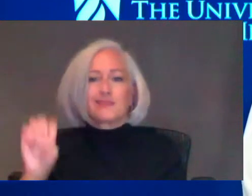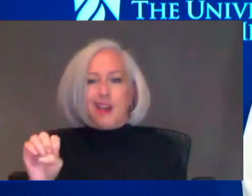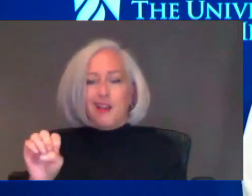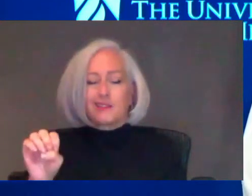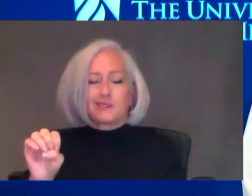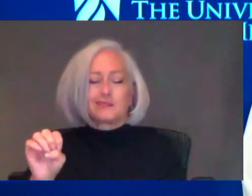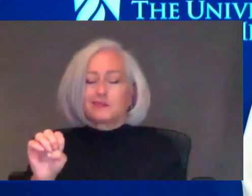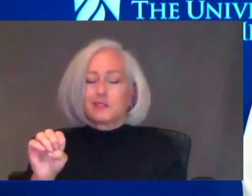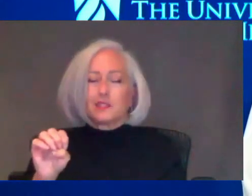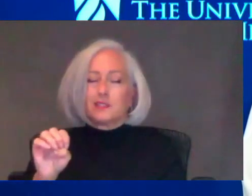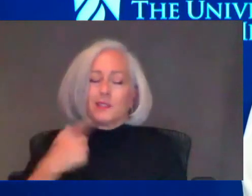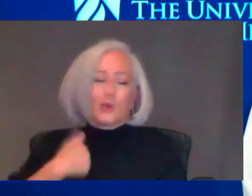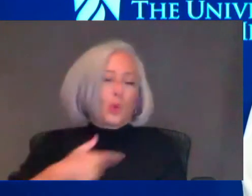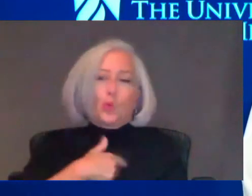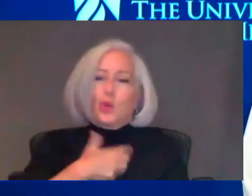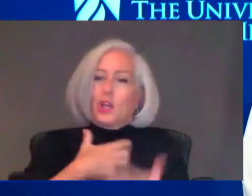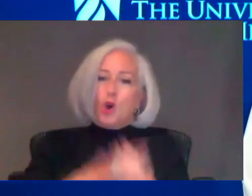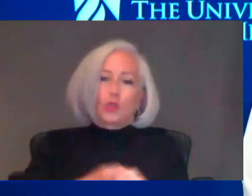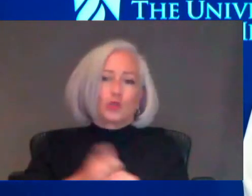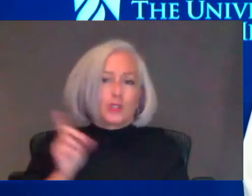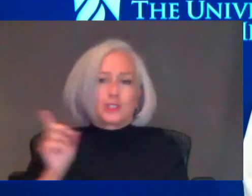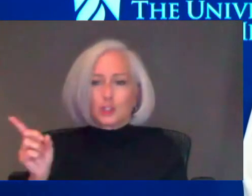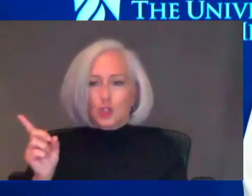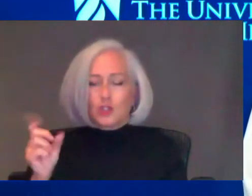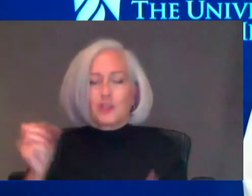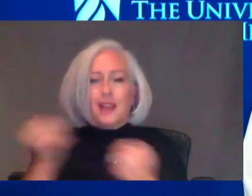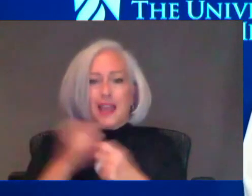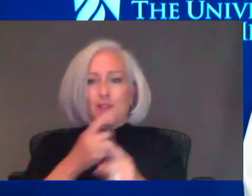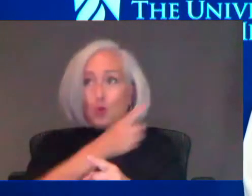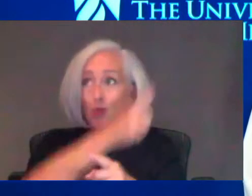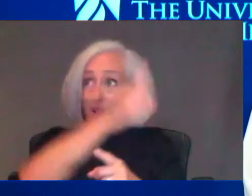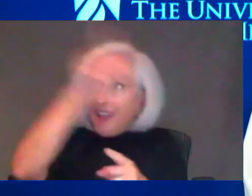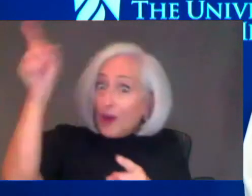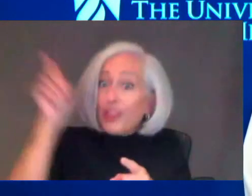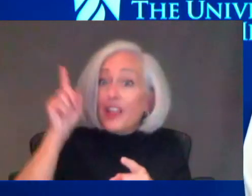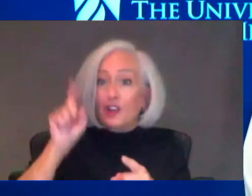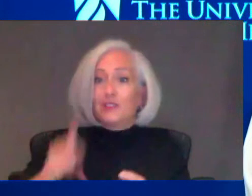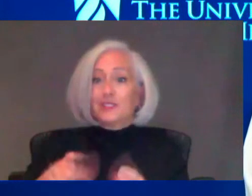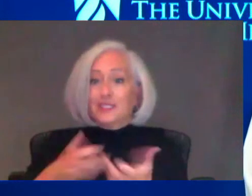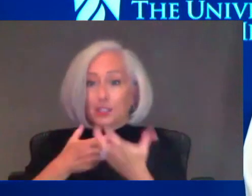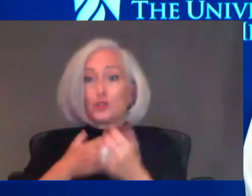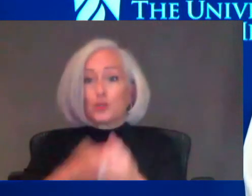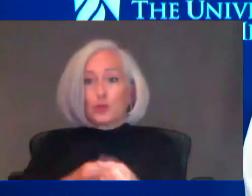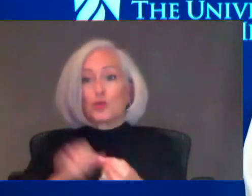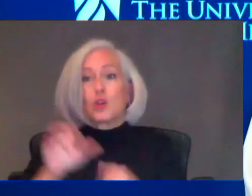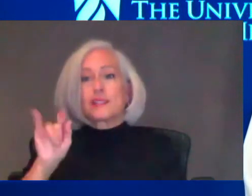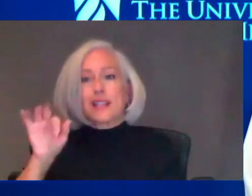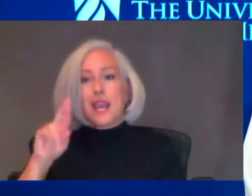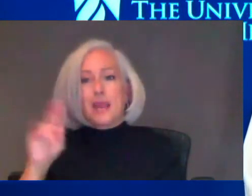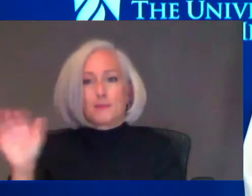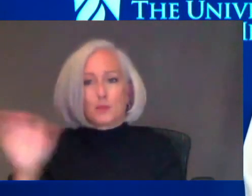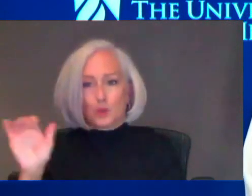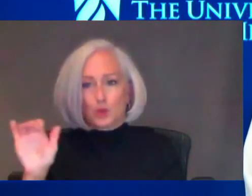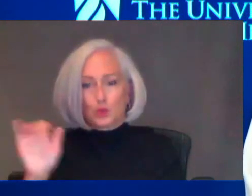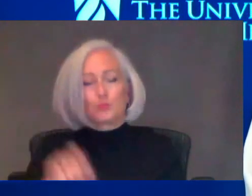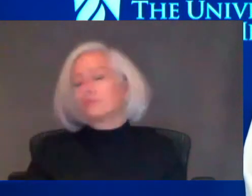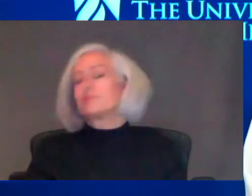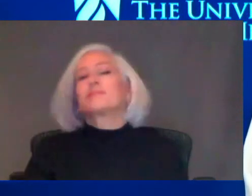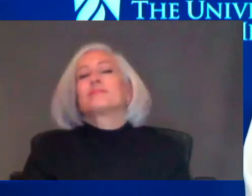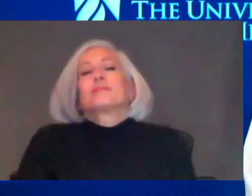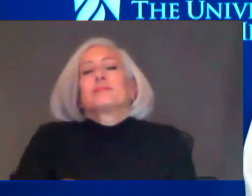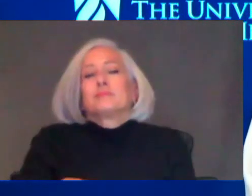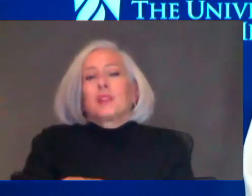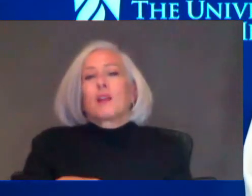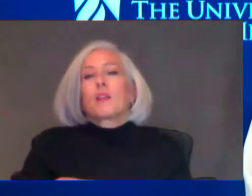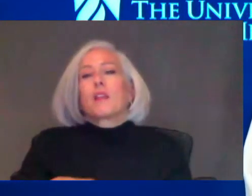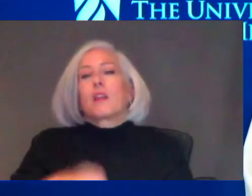do you trust? Because the choice you make will determine your fate. Well said. Thanks to our docs and our viewers